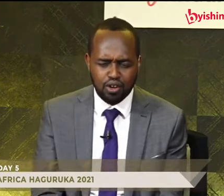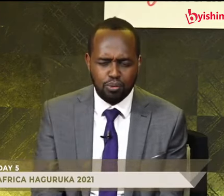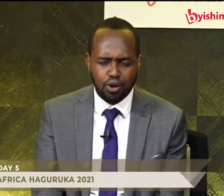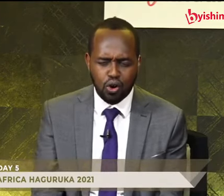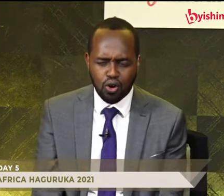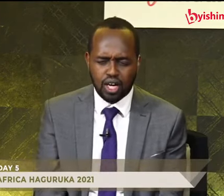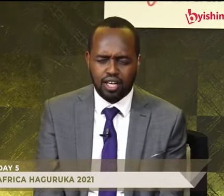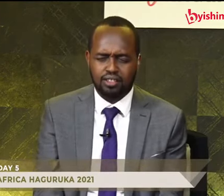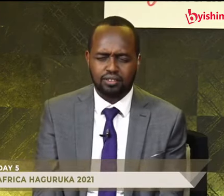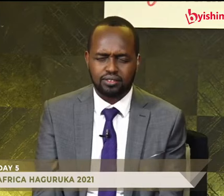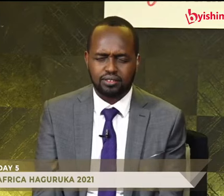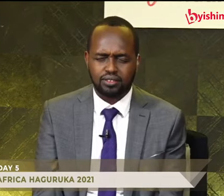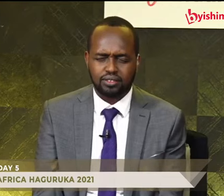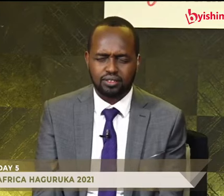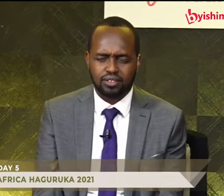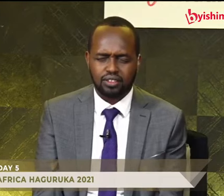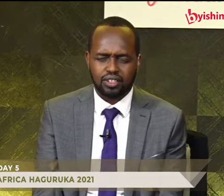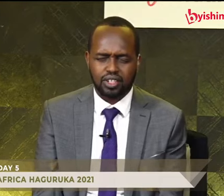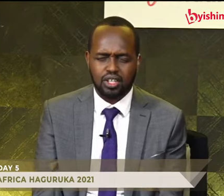zimbuza kubohoka